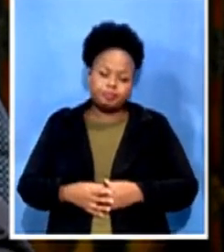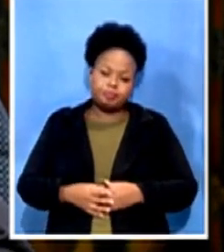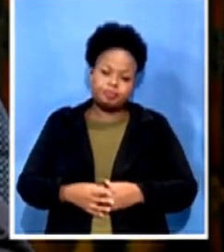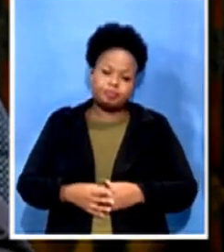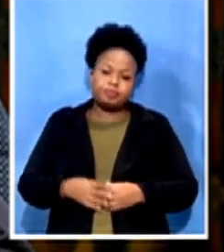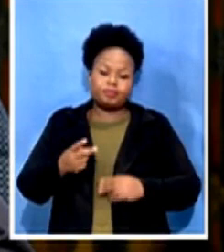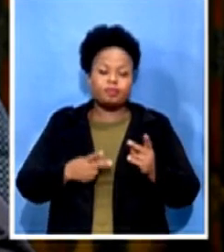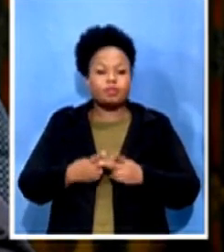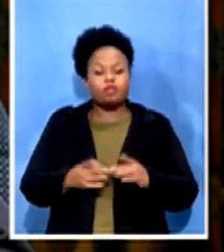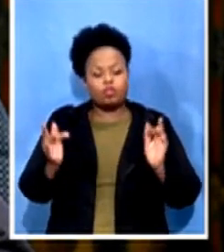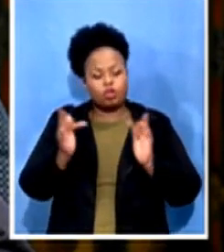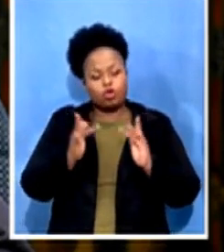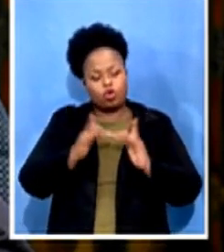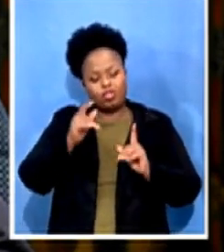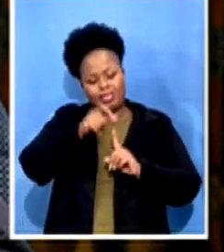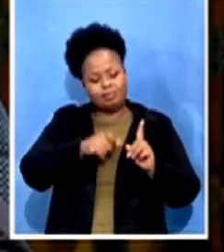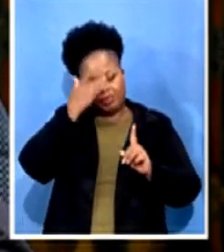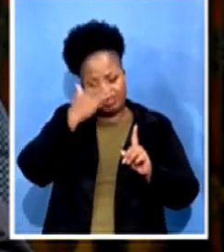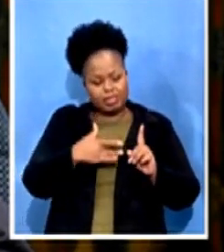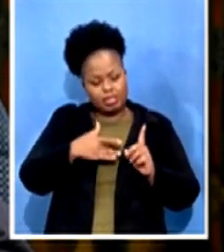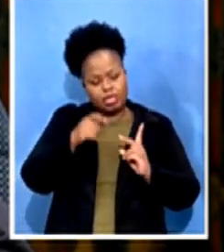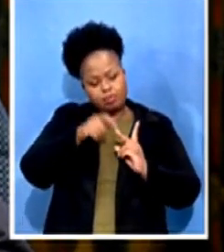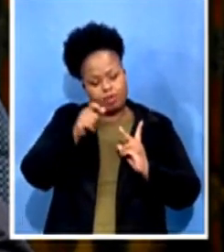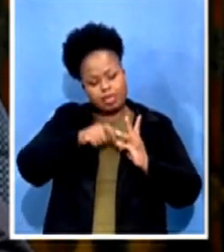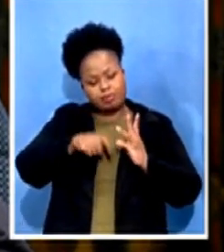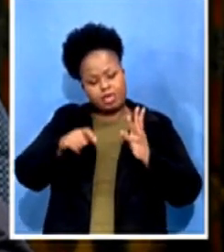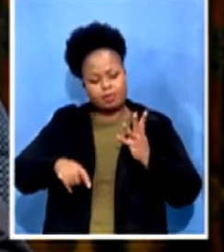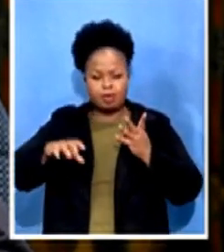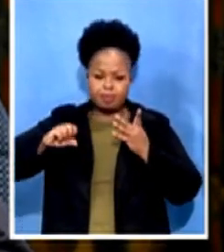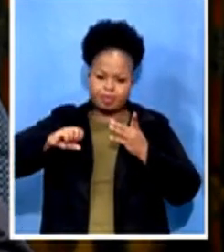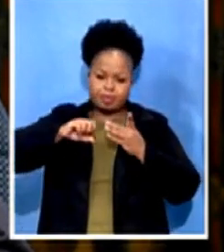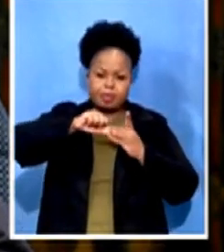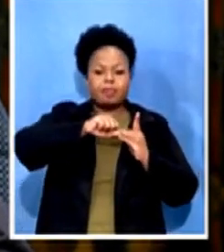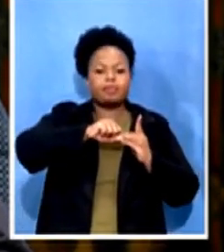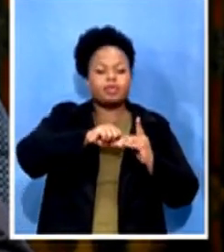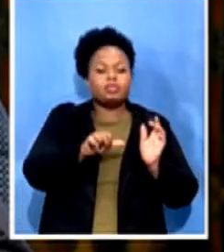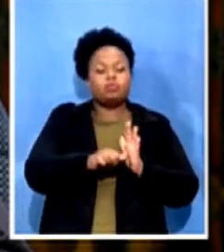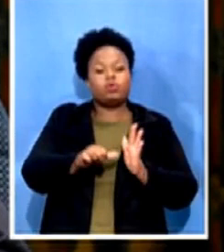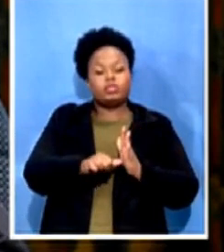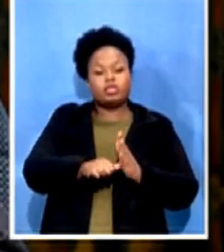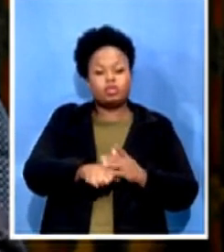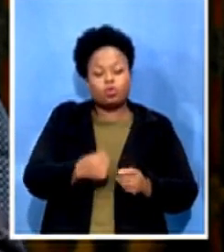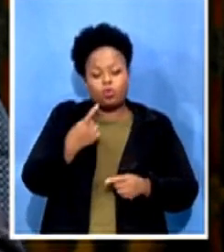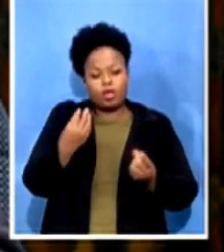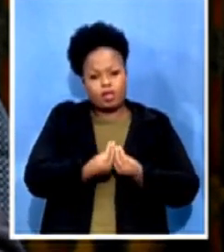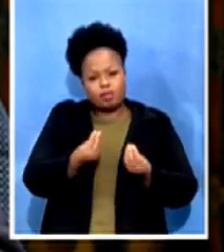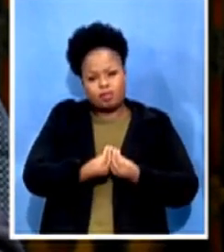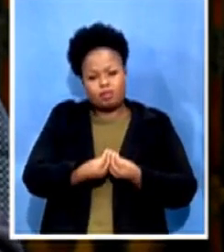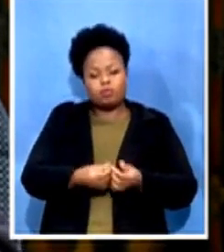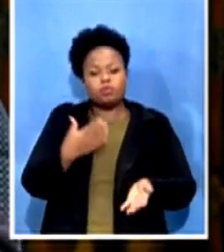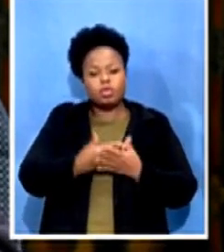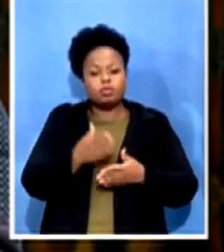is key. The only way you break the cycle of infection is to make sure that those who have got infection